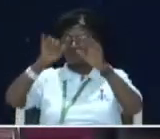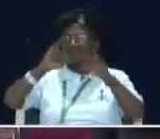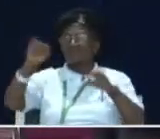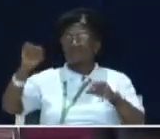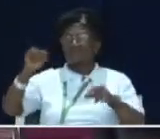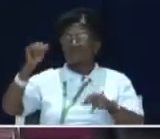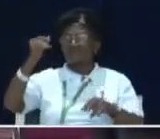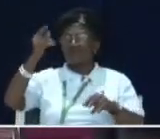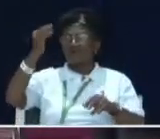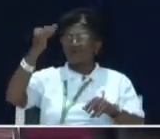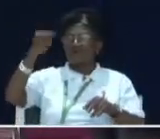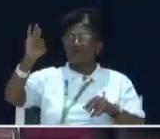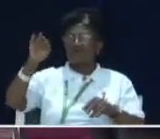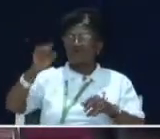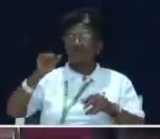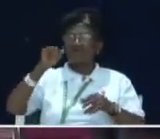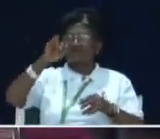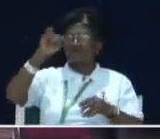Judah,